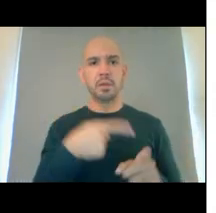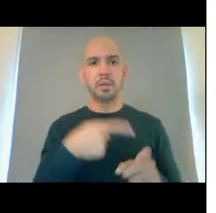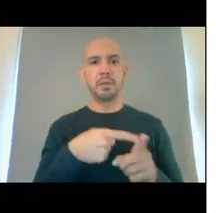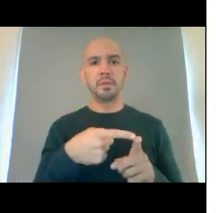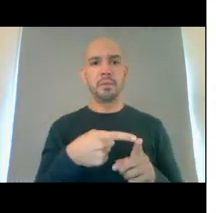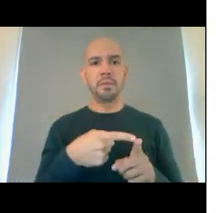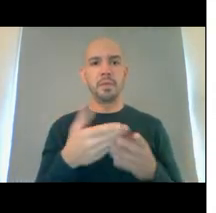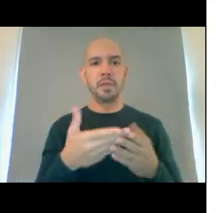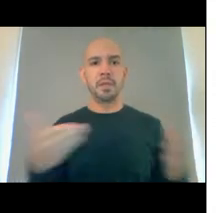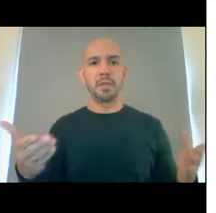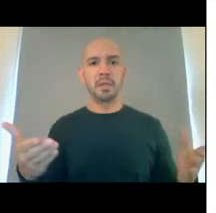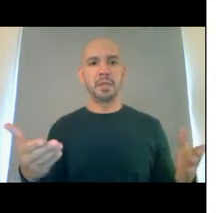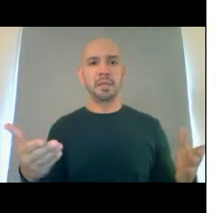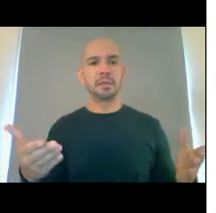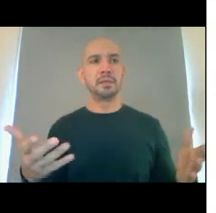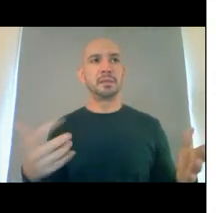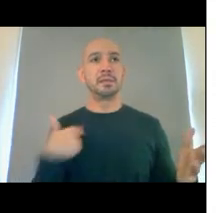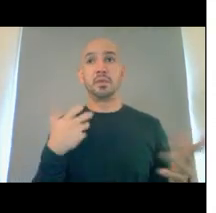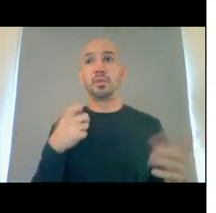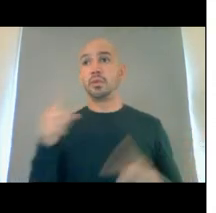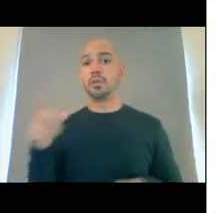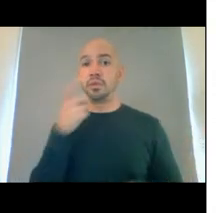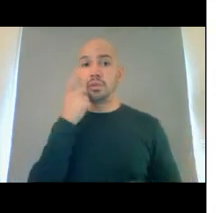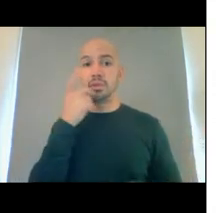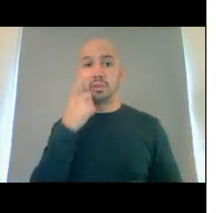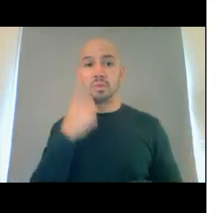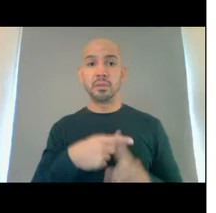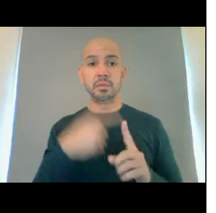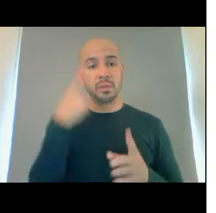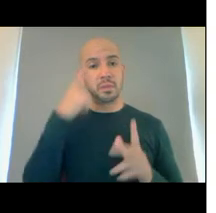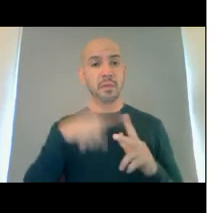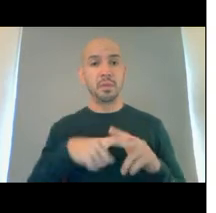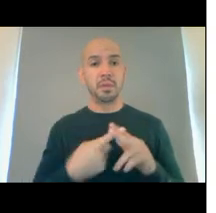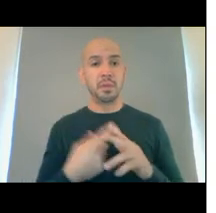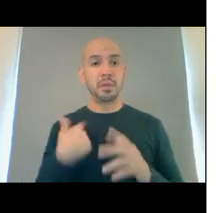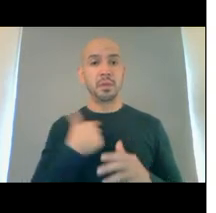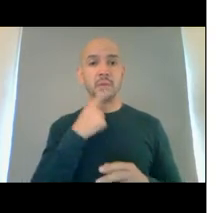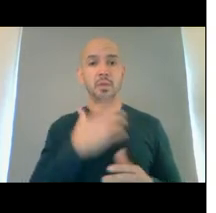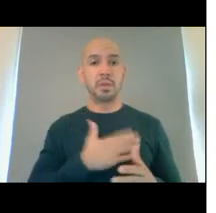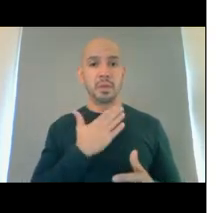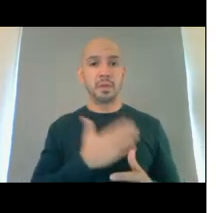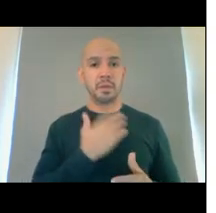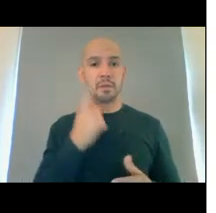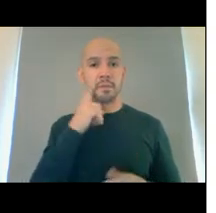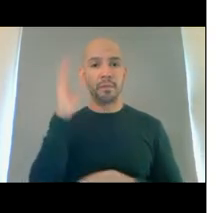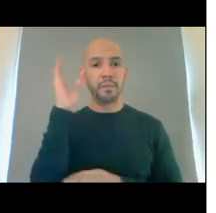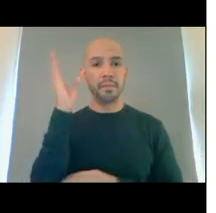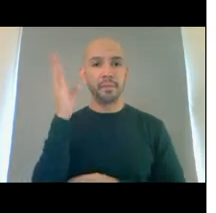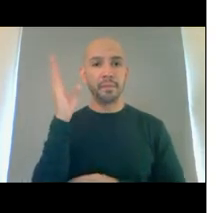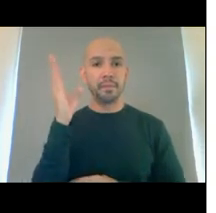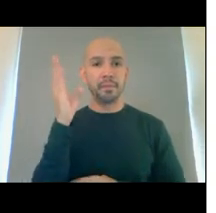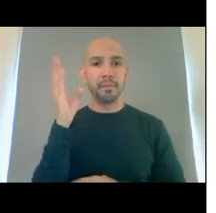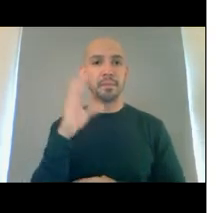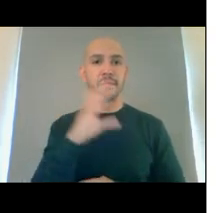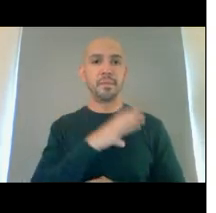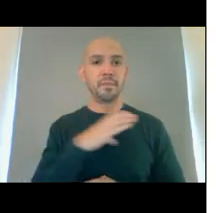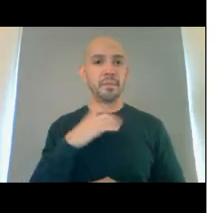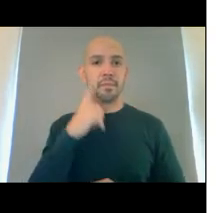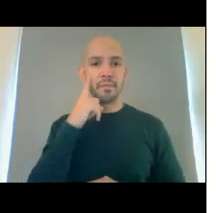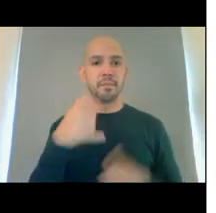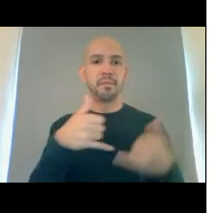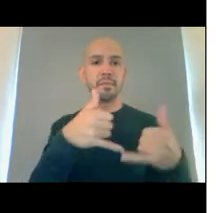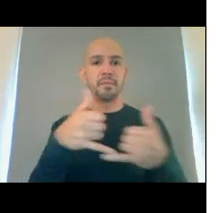right now um but uh to begin with first we're we're very happy to be able to present to the commission on the the award cycle that we